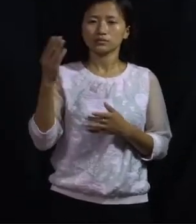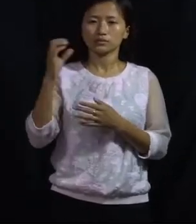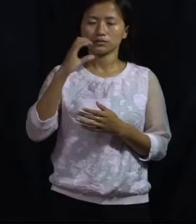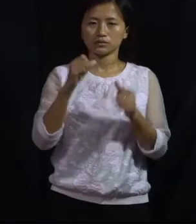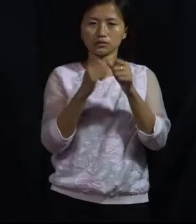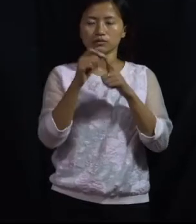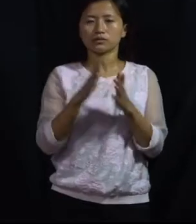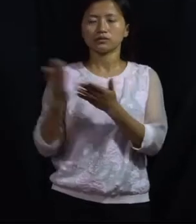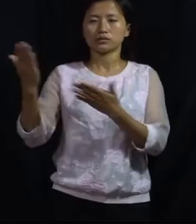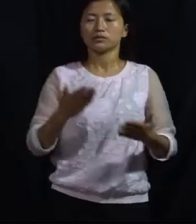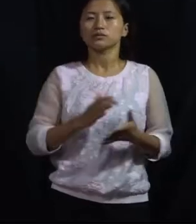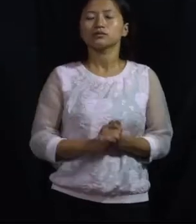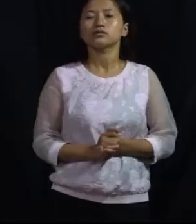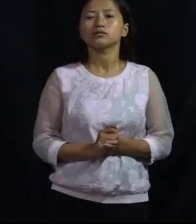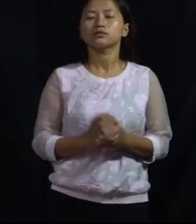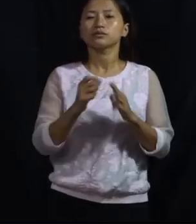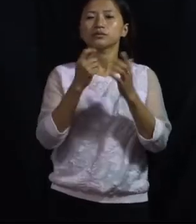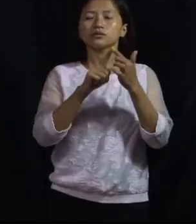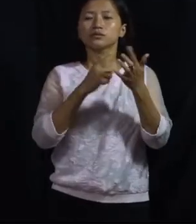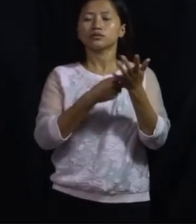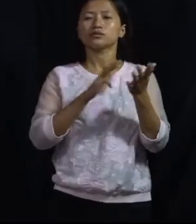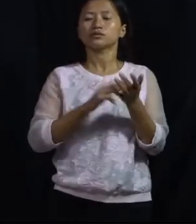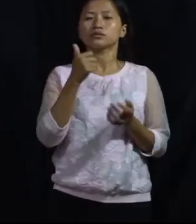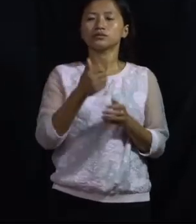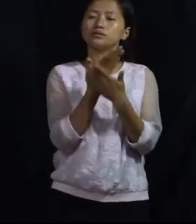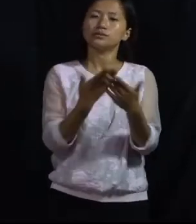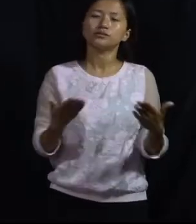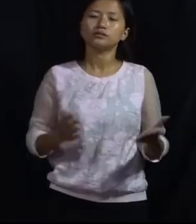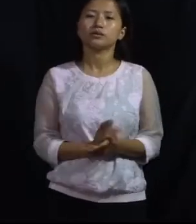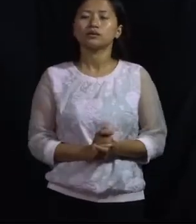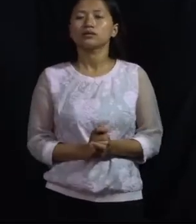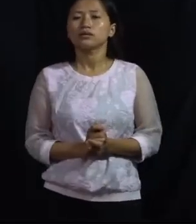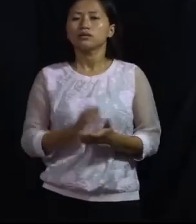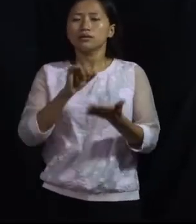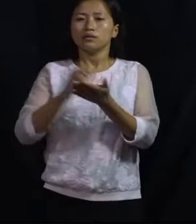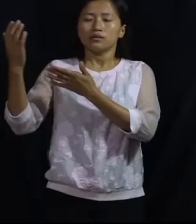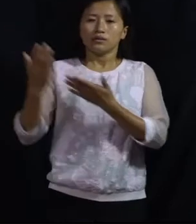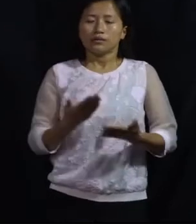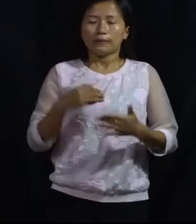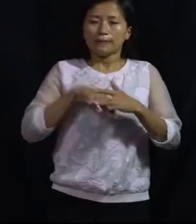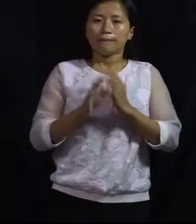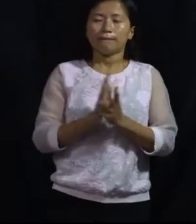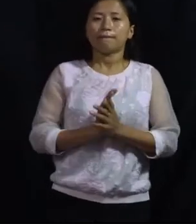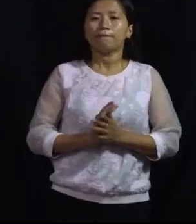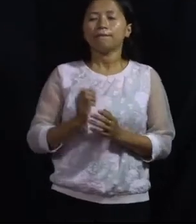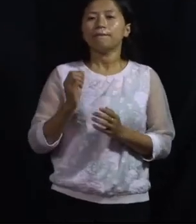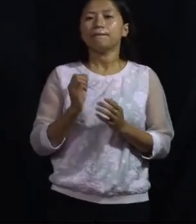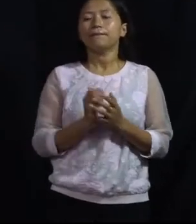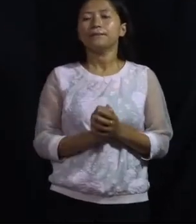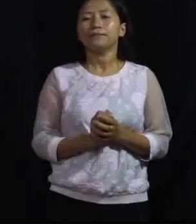on by C. To premium for goodwill, that is the amount of goodwill that is being brought in by